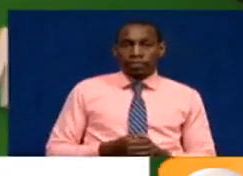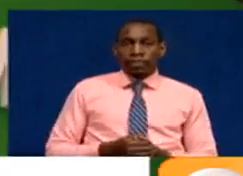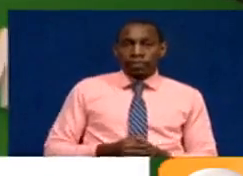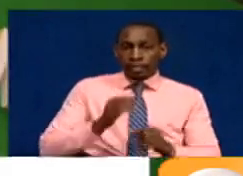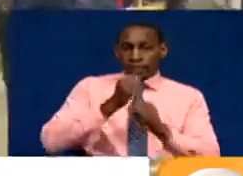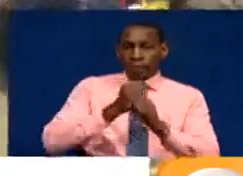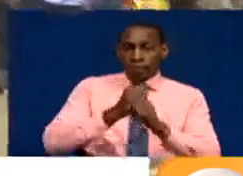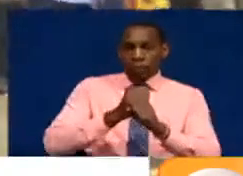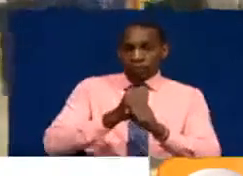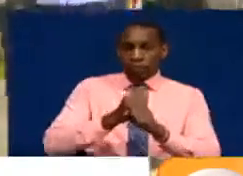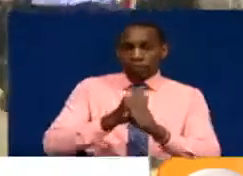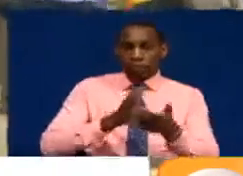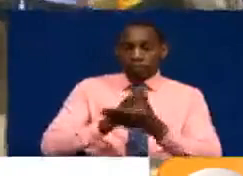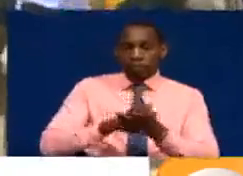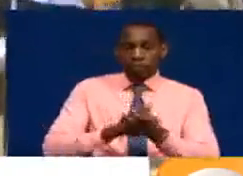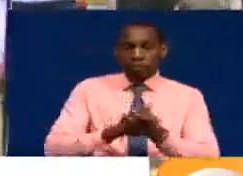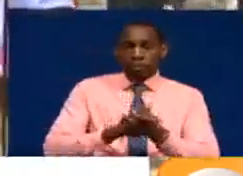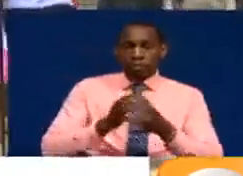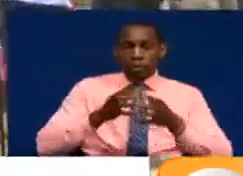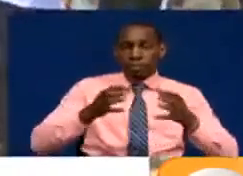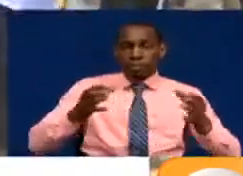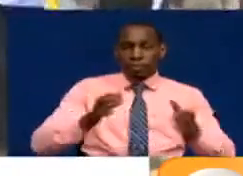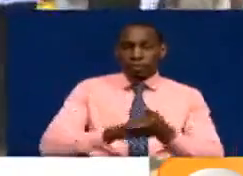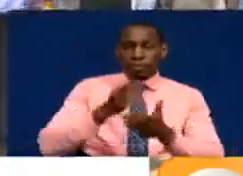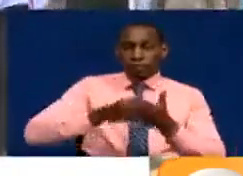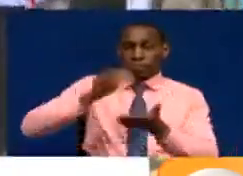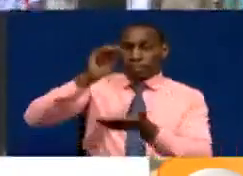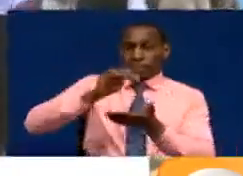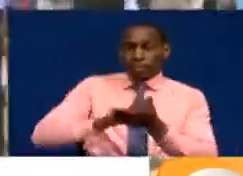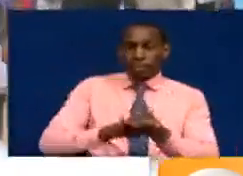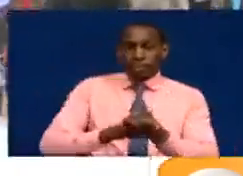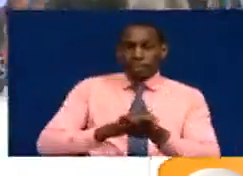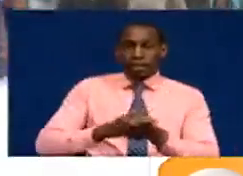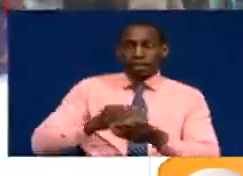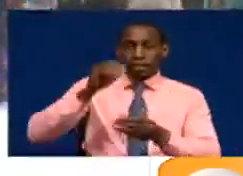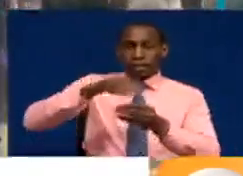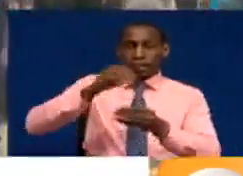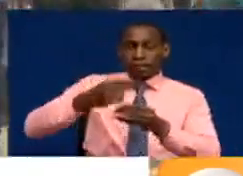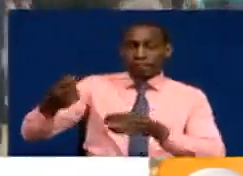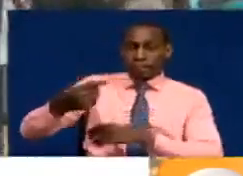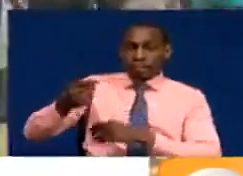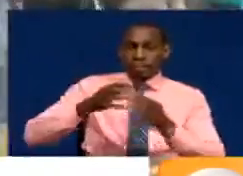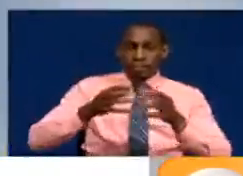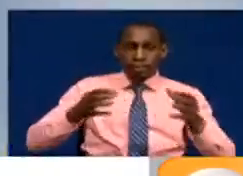The performance was buoyed by strong top-line growth, cost reduction, and increased investment income.